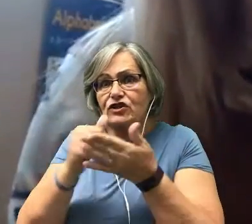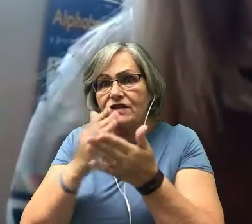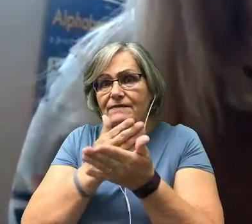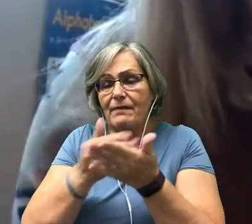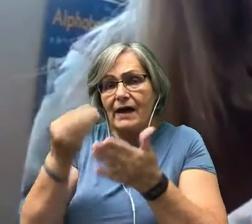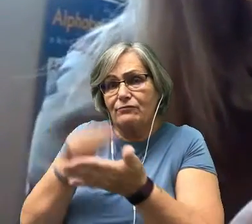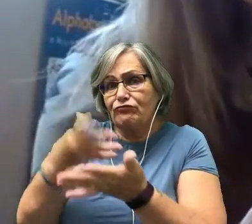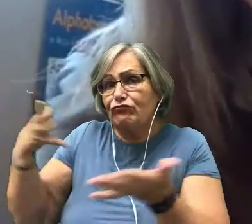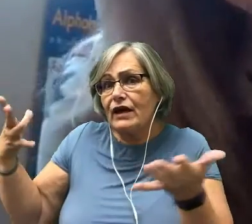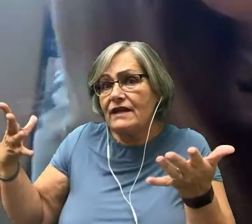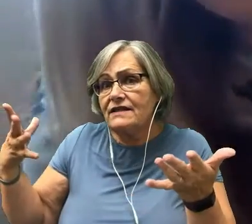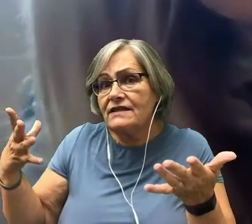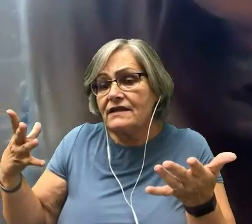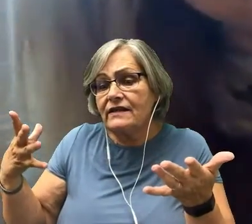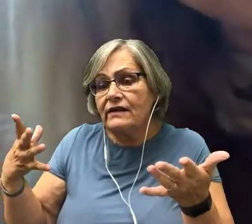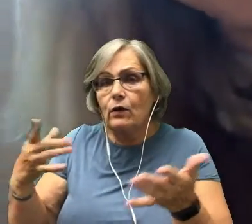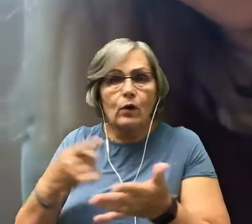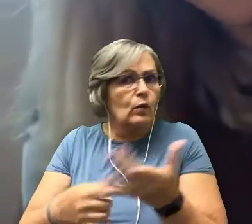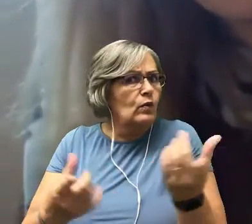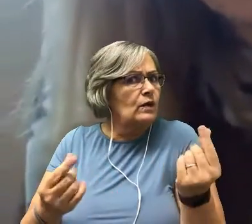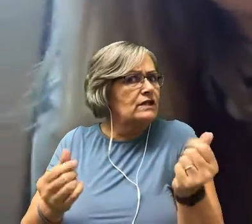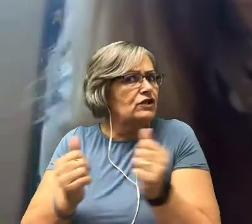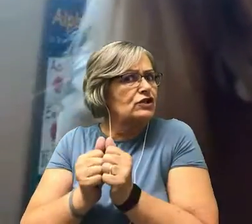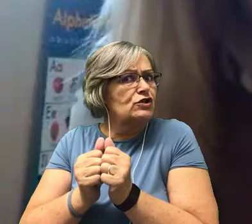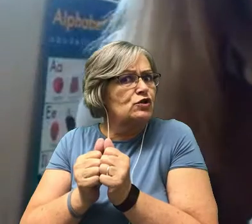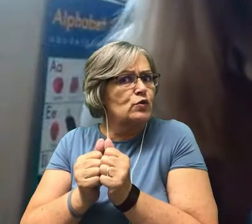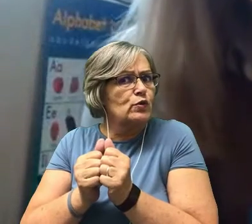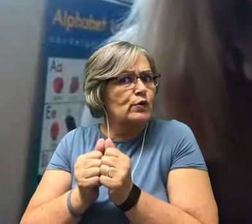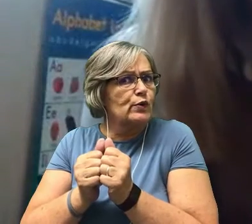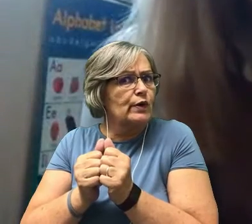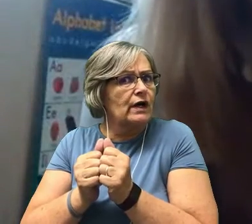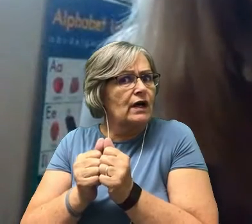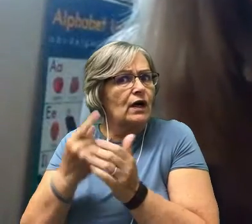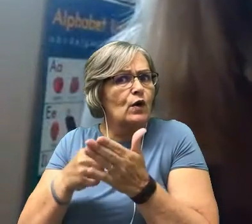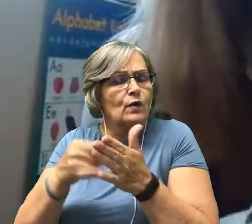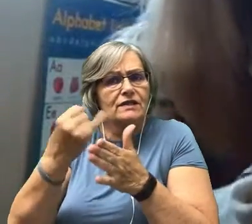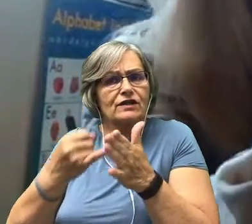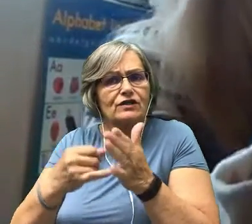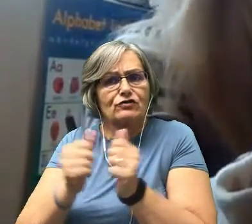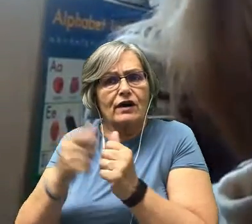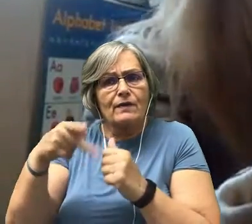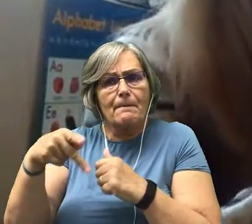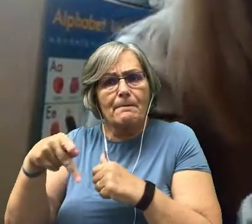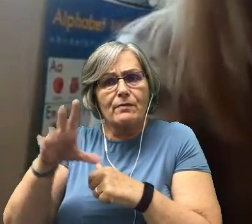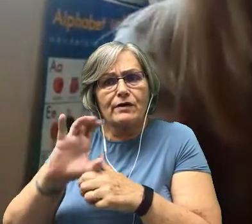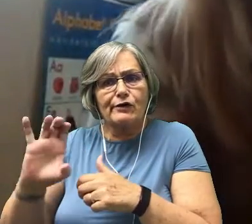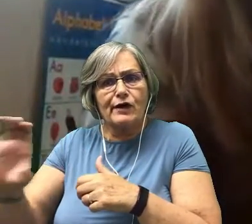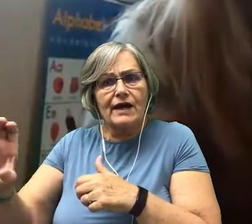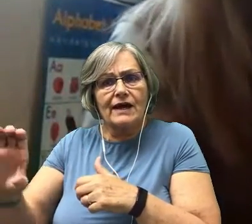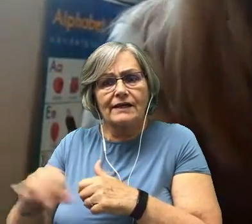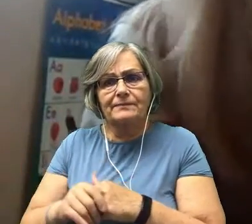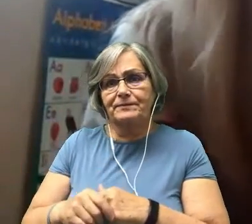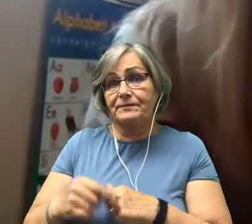waste. Do you have any predictions? What Harold might draw next with his purple crayon? I have a